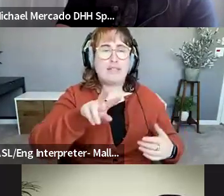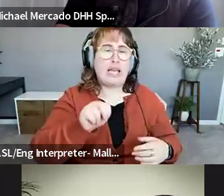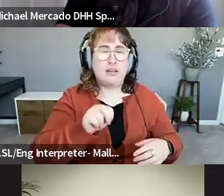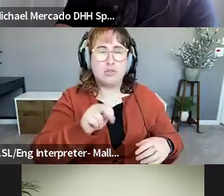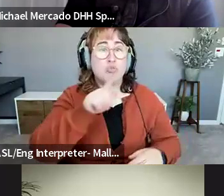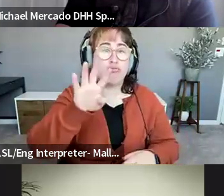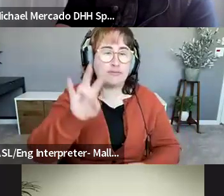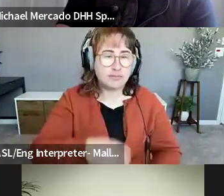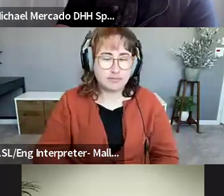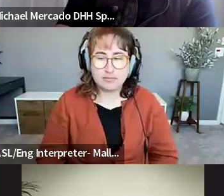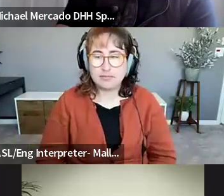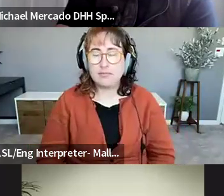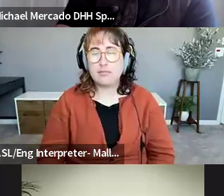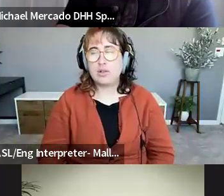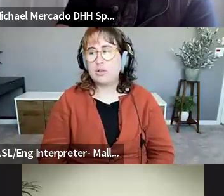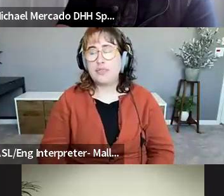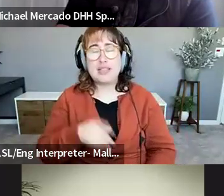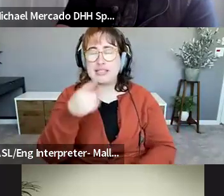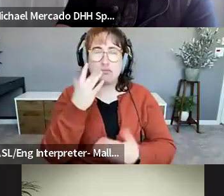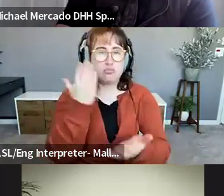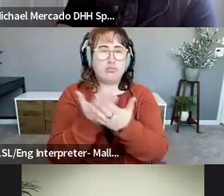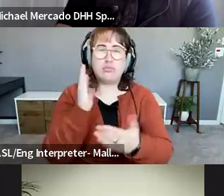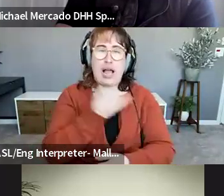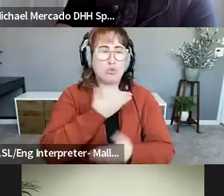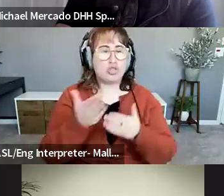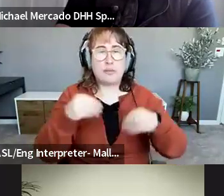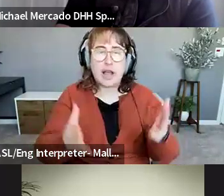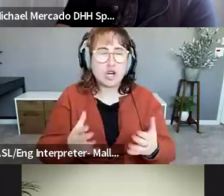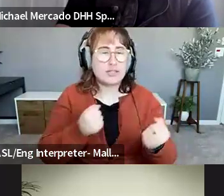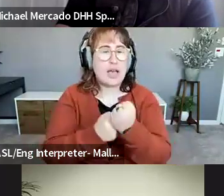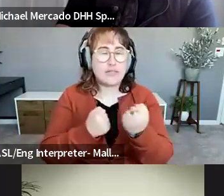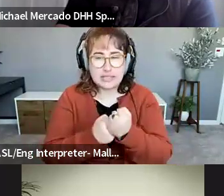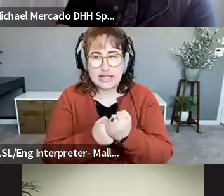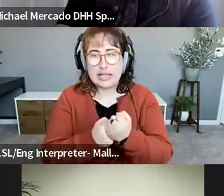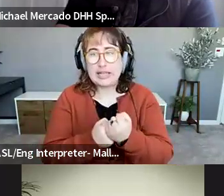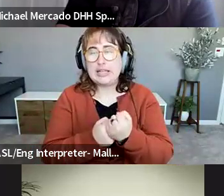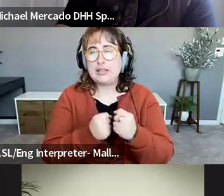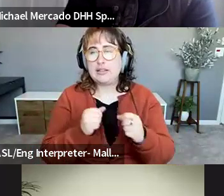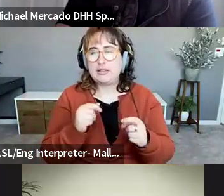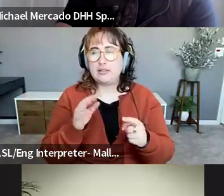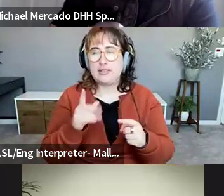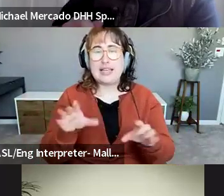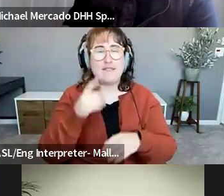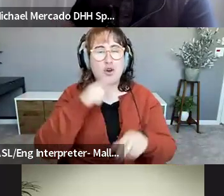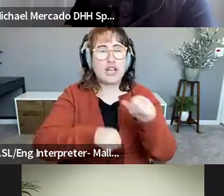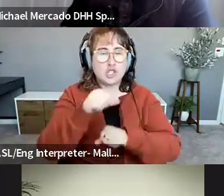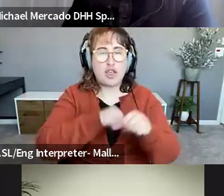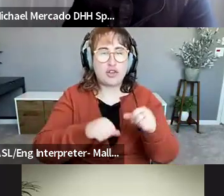So this just is a testament to our service providers and the advocacy that they did for each other